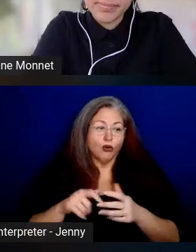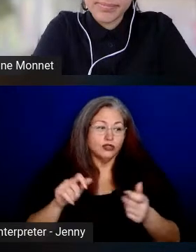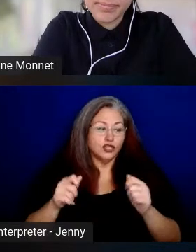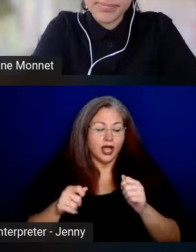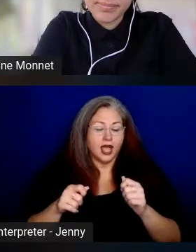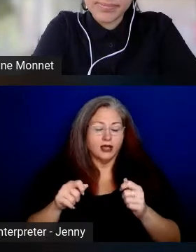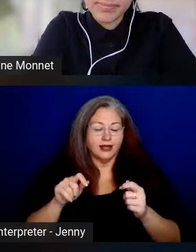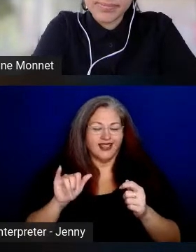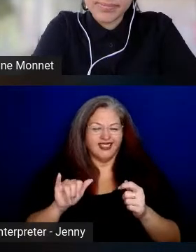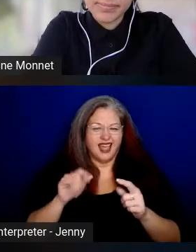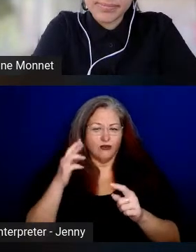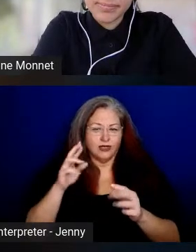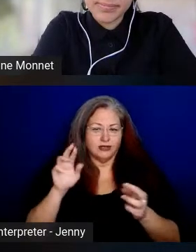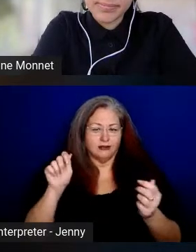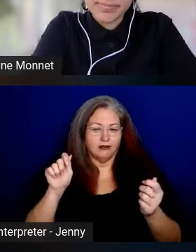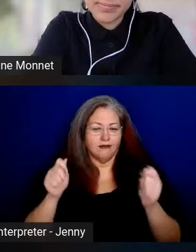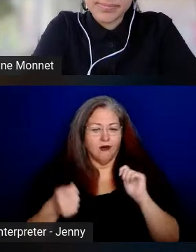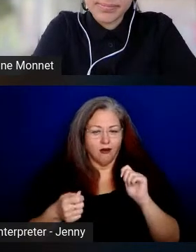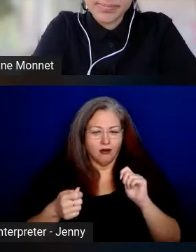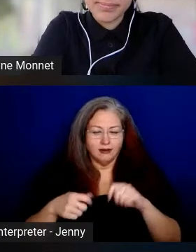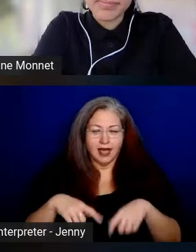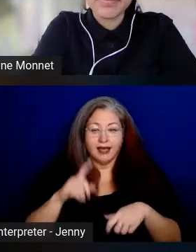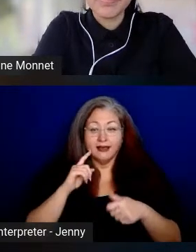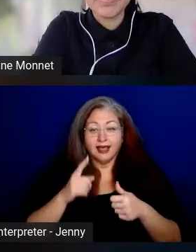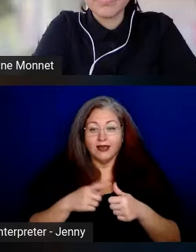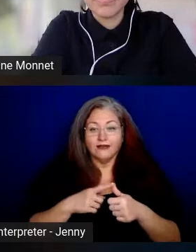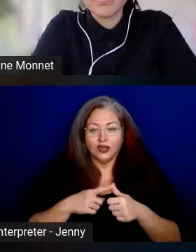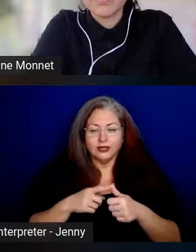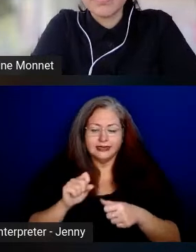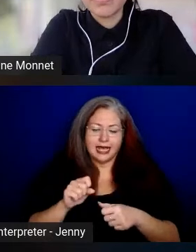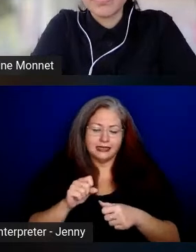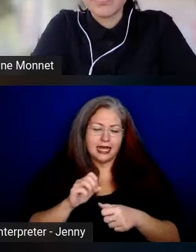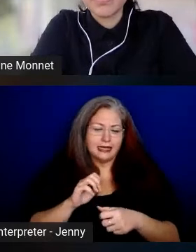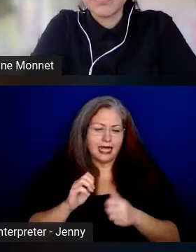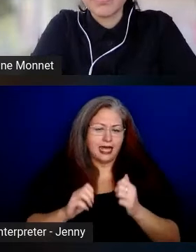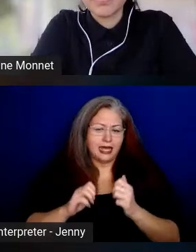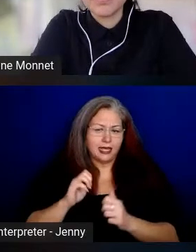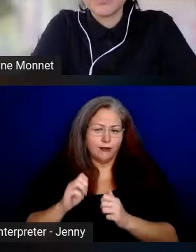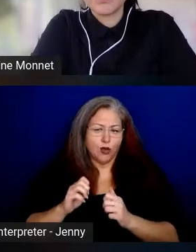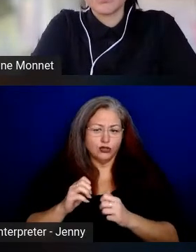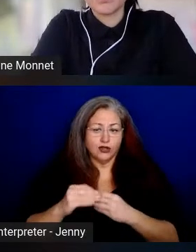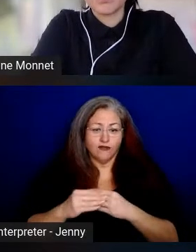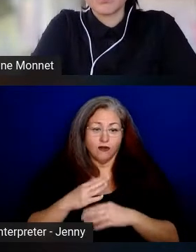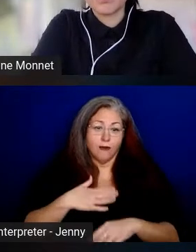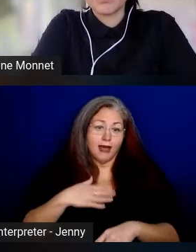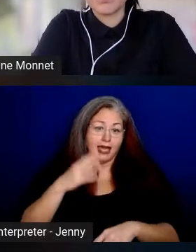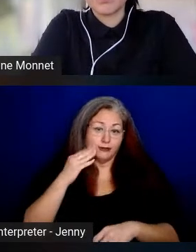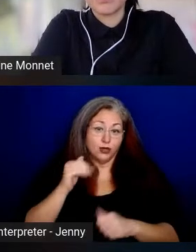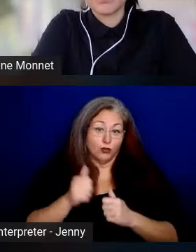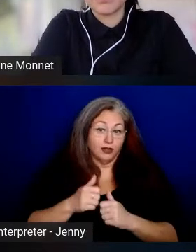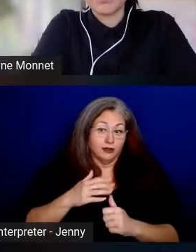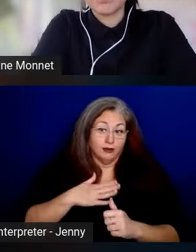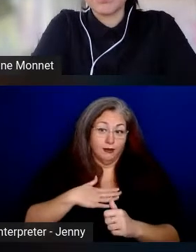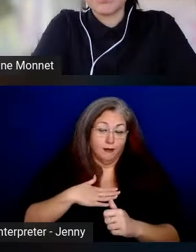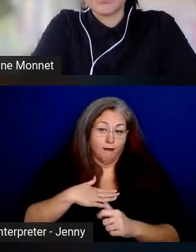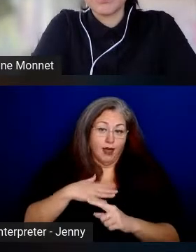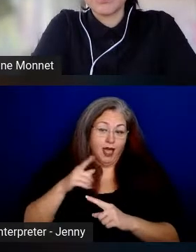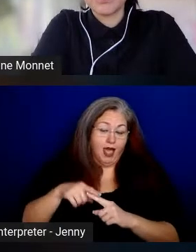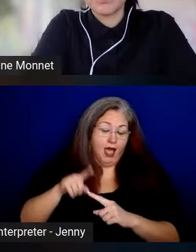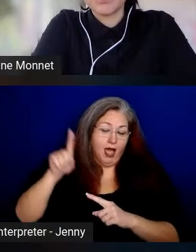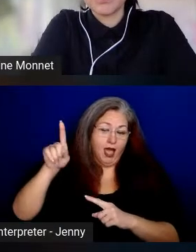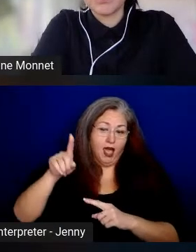And at first, you know, I think the emotional foundation was inspired by my experience with my own paternal